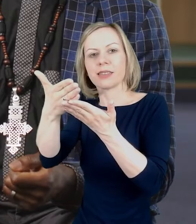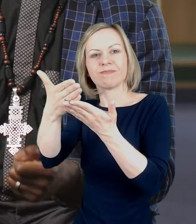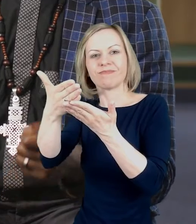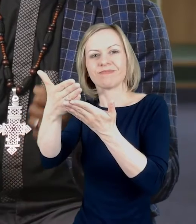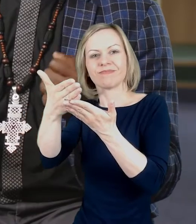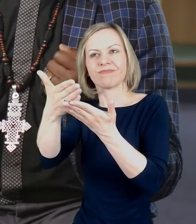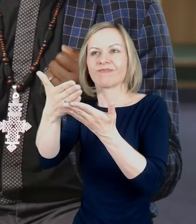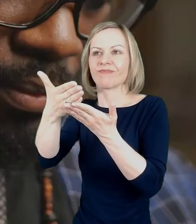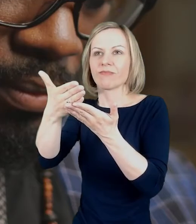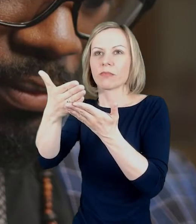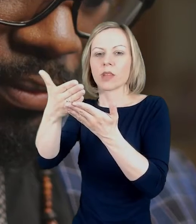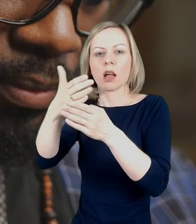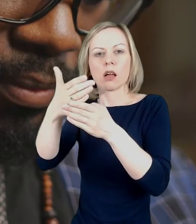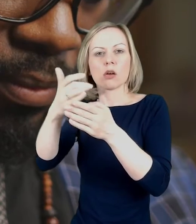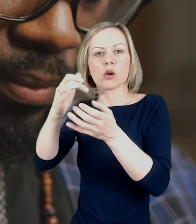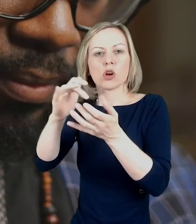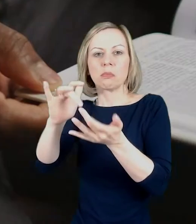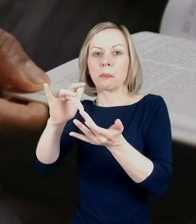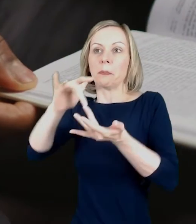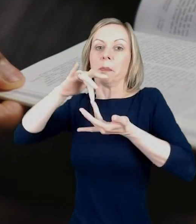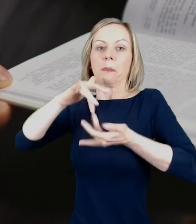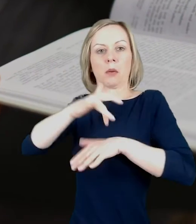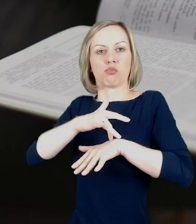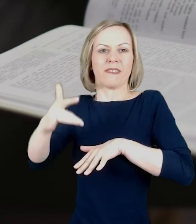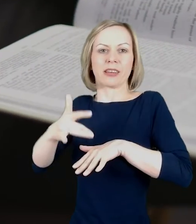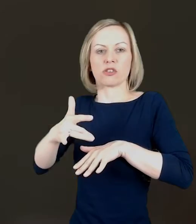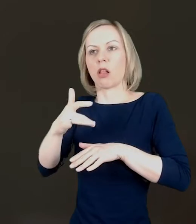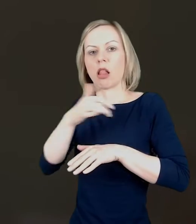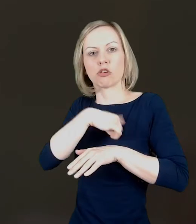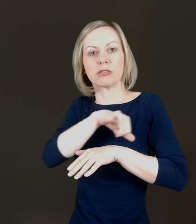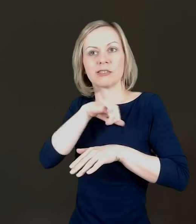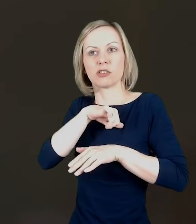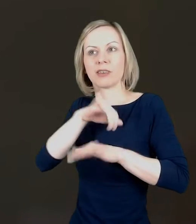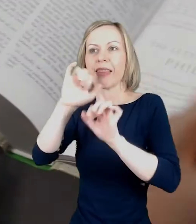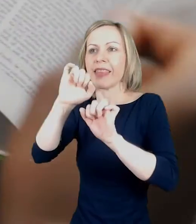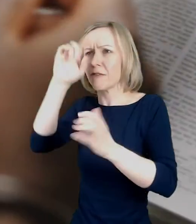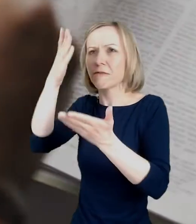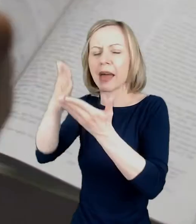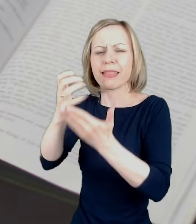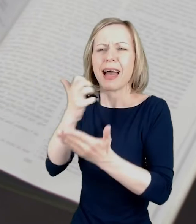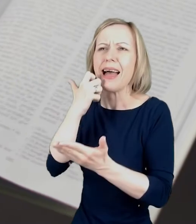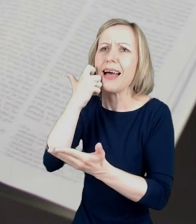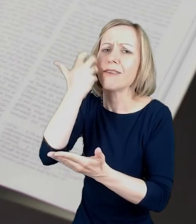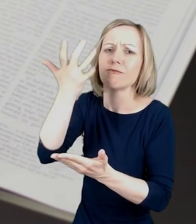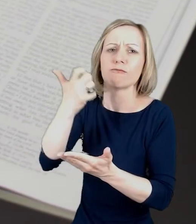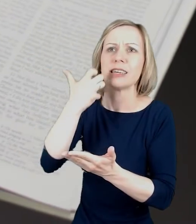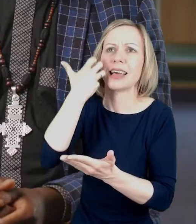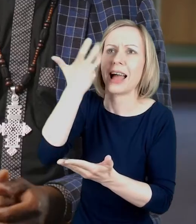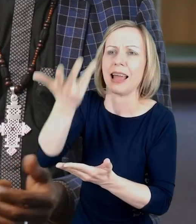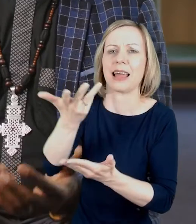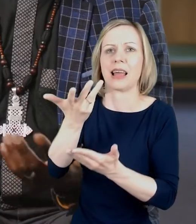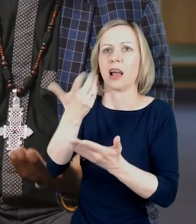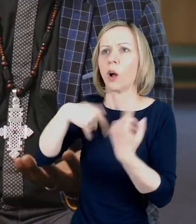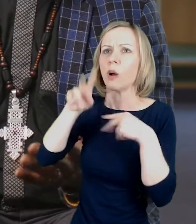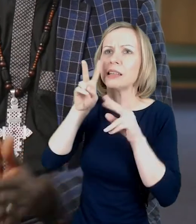just about how to be professional Christians. Every day of their life was shaped by what they believed.